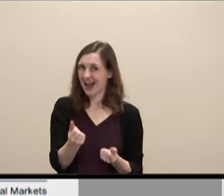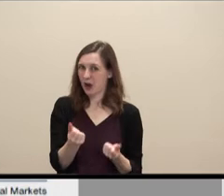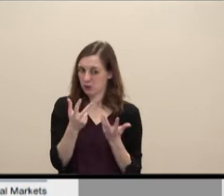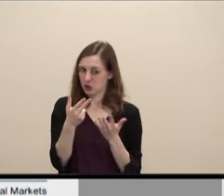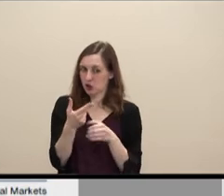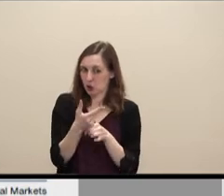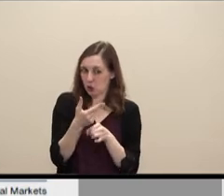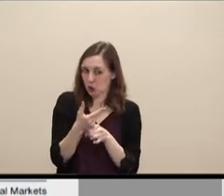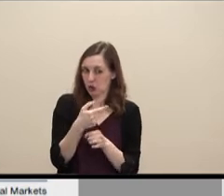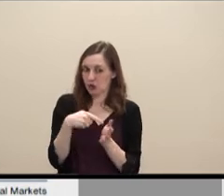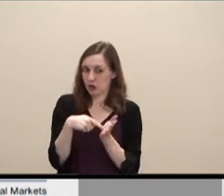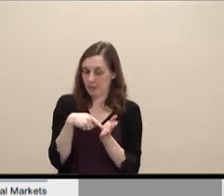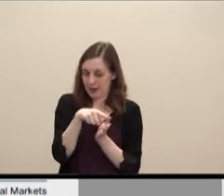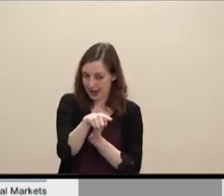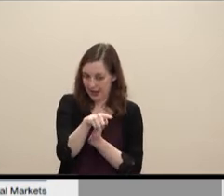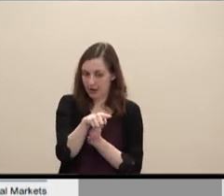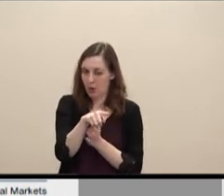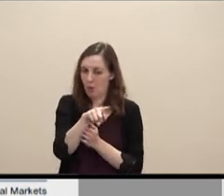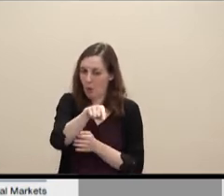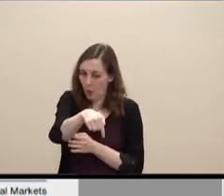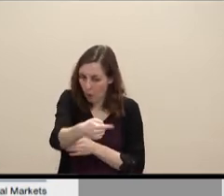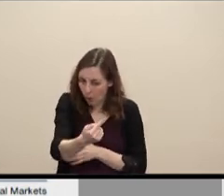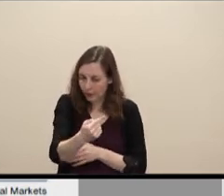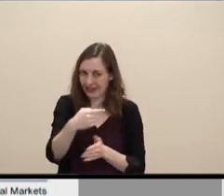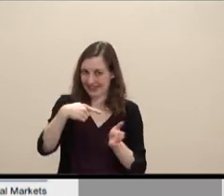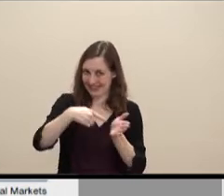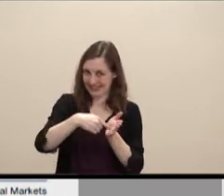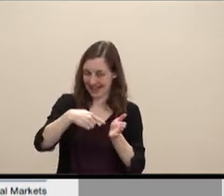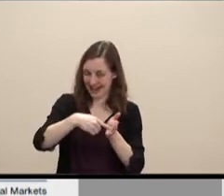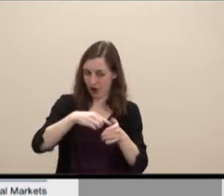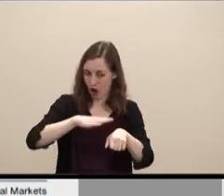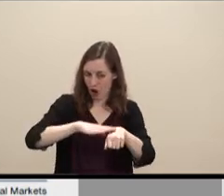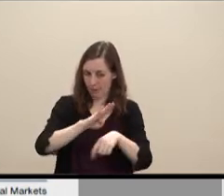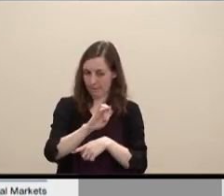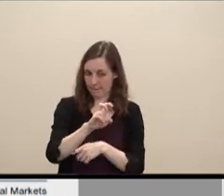to pay, solely used to pay debt service on bonds.